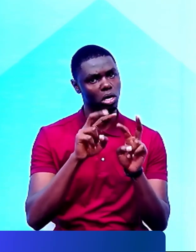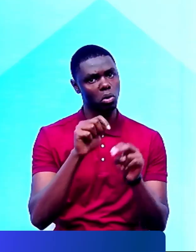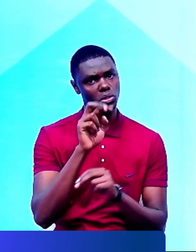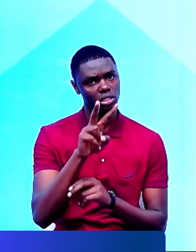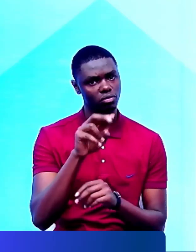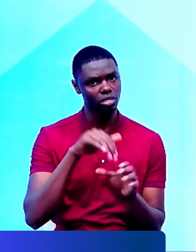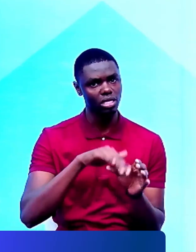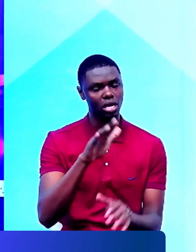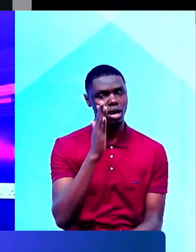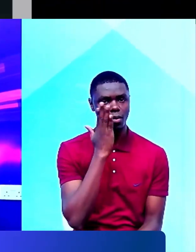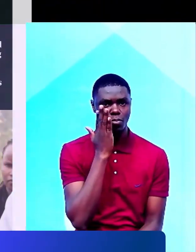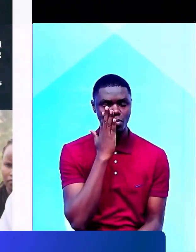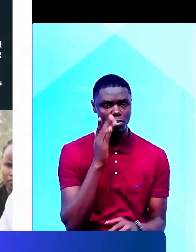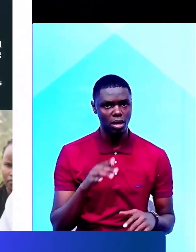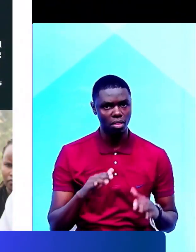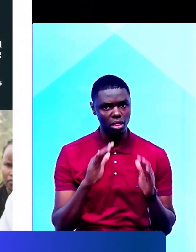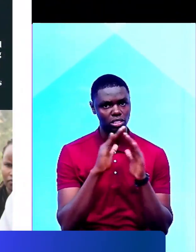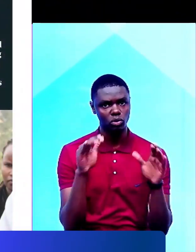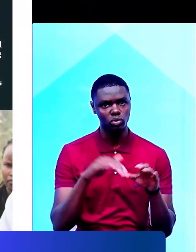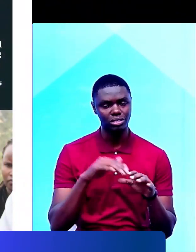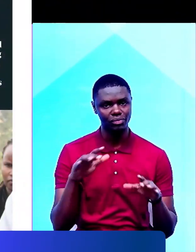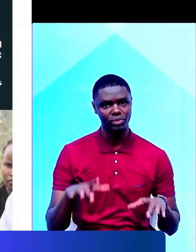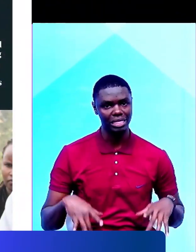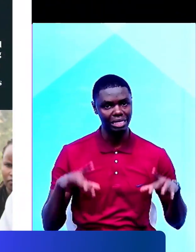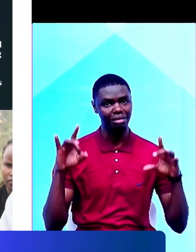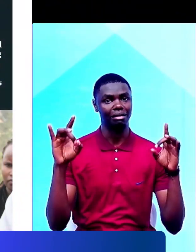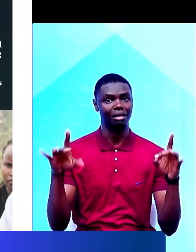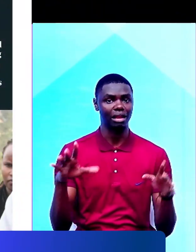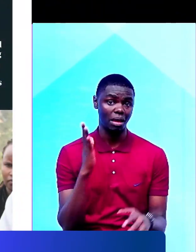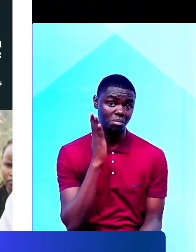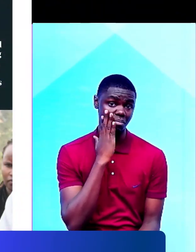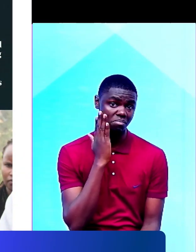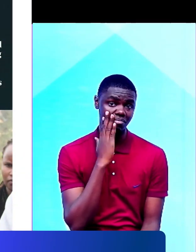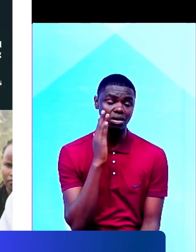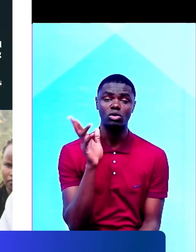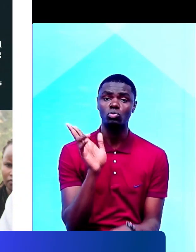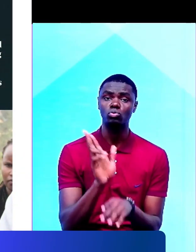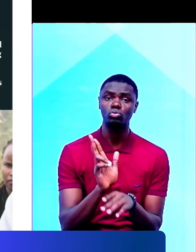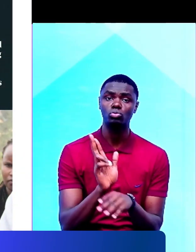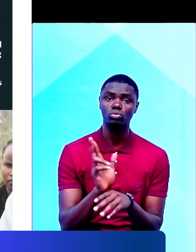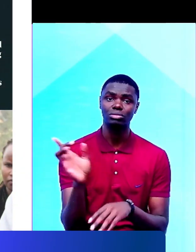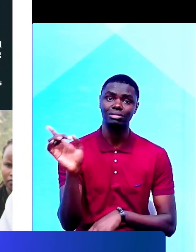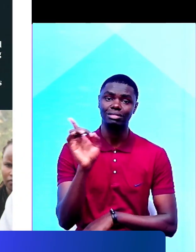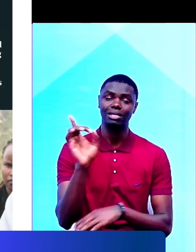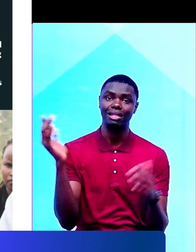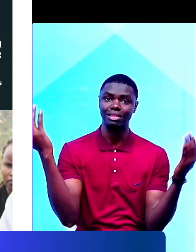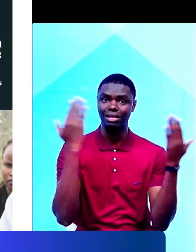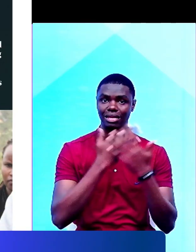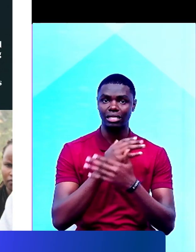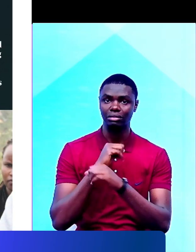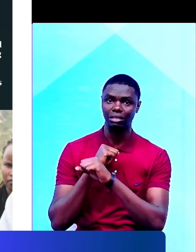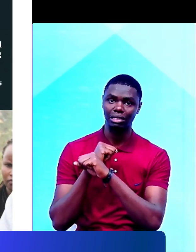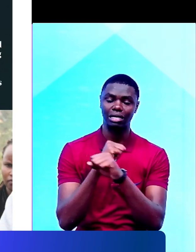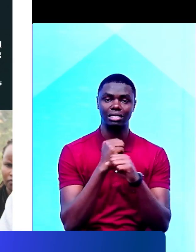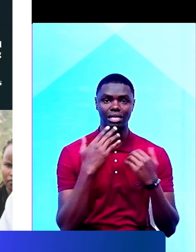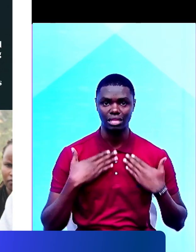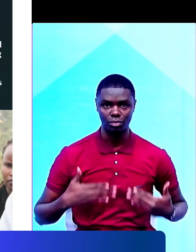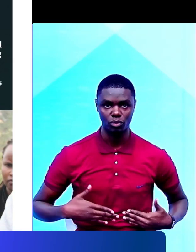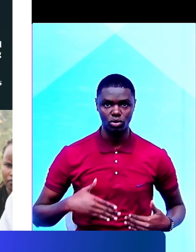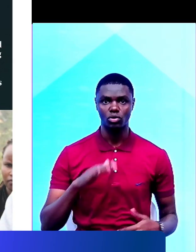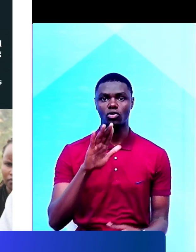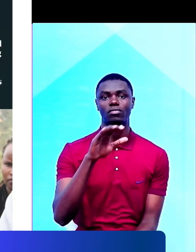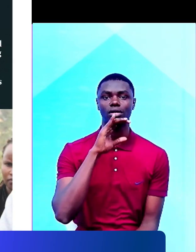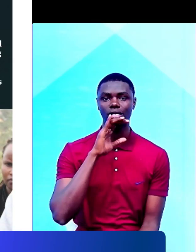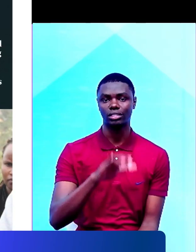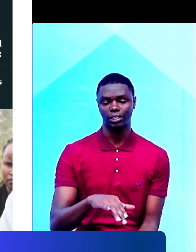her mother's living room in Kitengela. We have a mother who spent the night guarding the body of her deceased